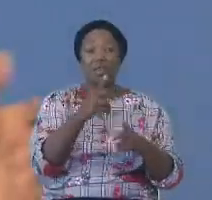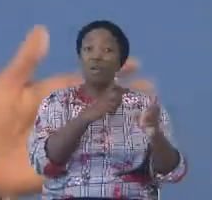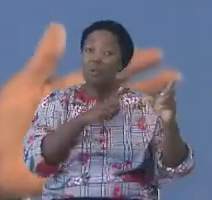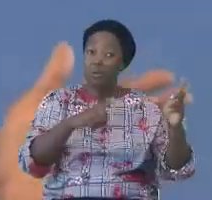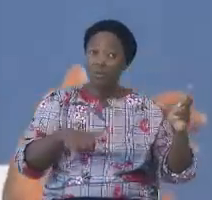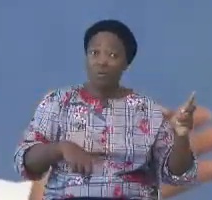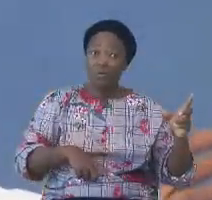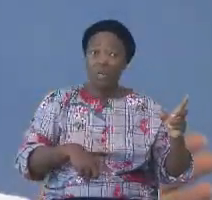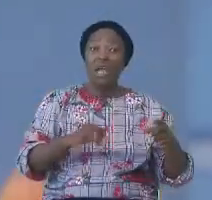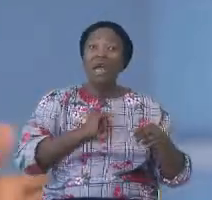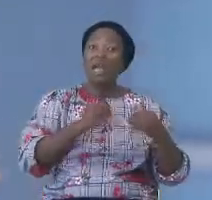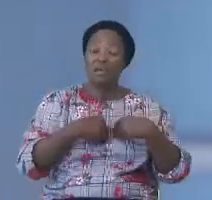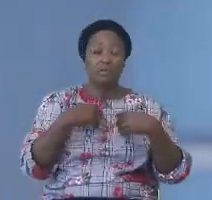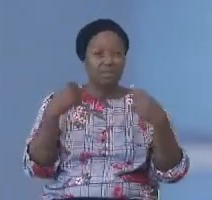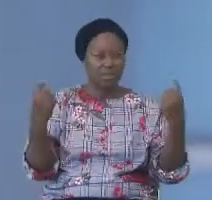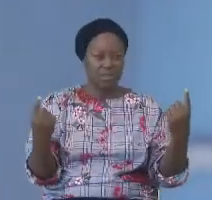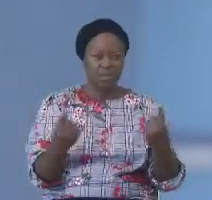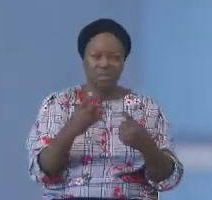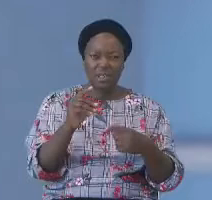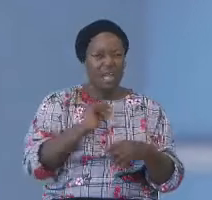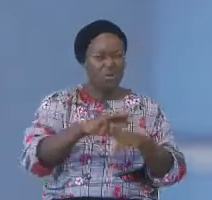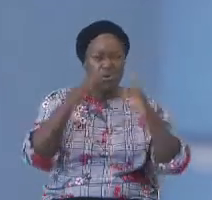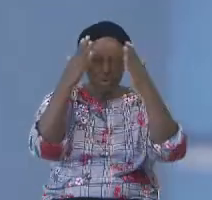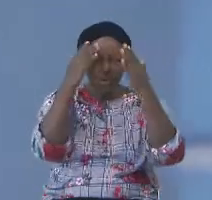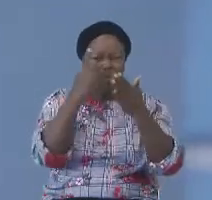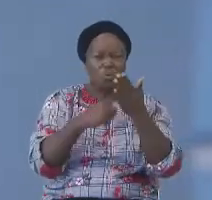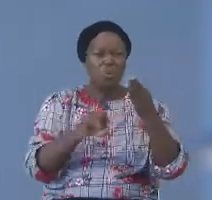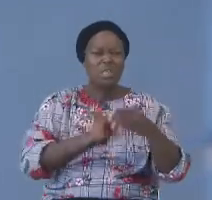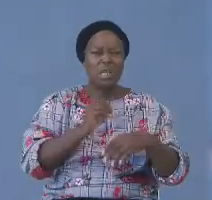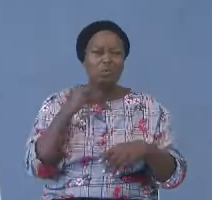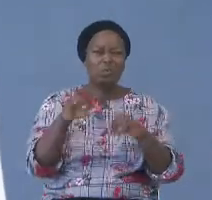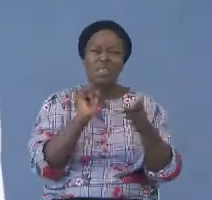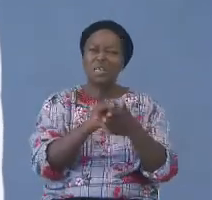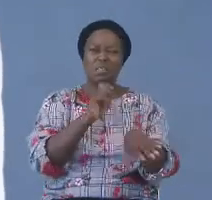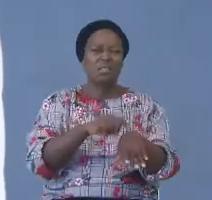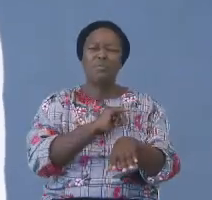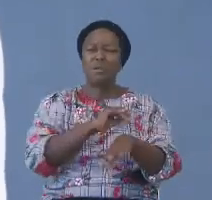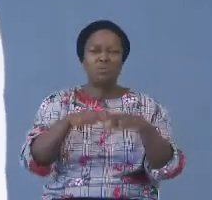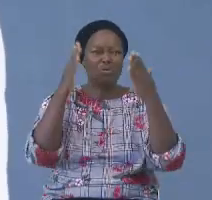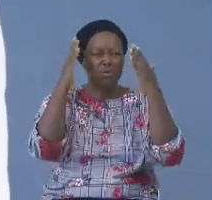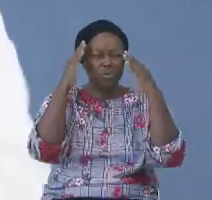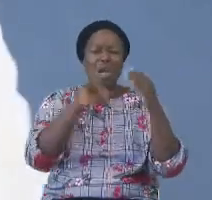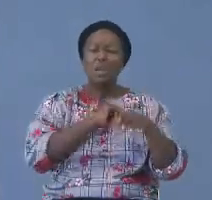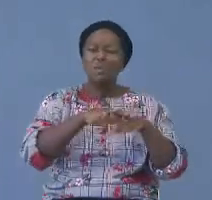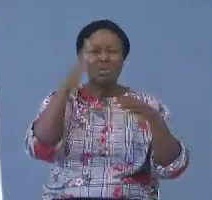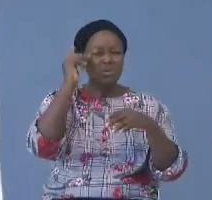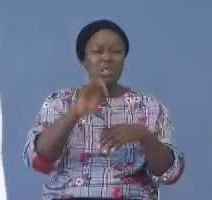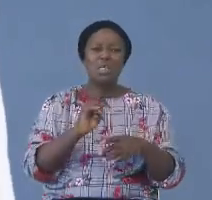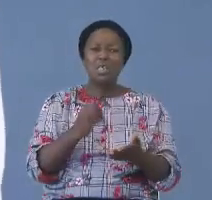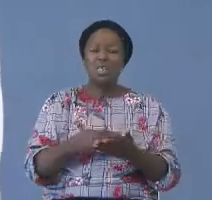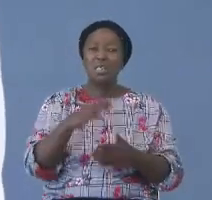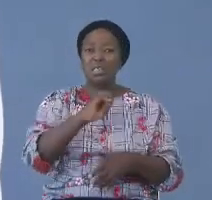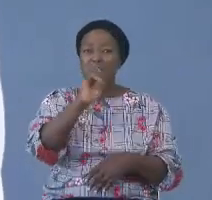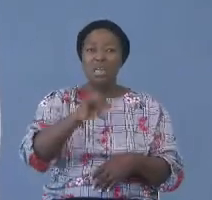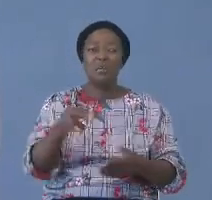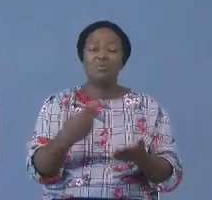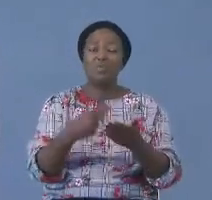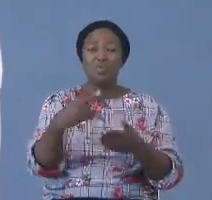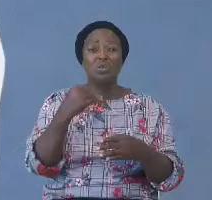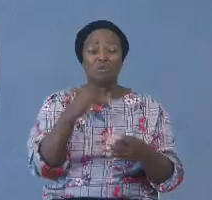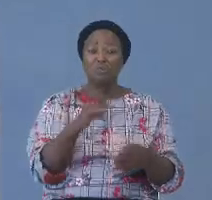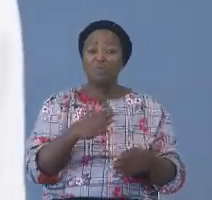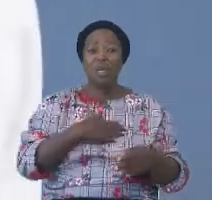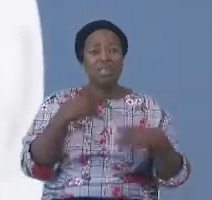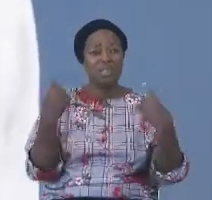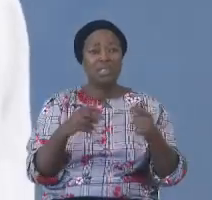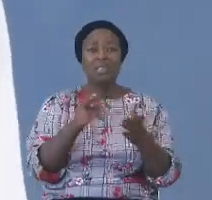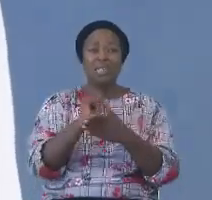them as you come to the lord and you say lord i have said i didn't know what i was doing at that time i